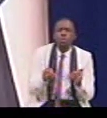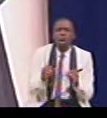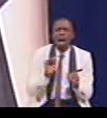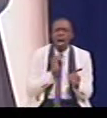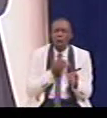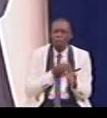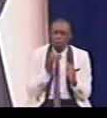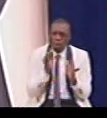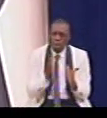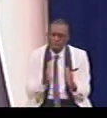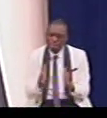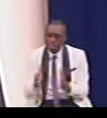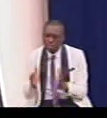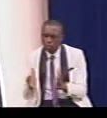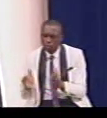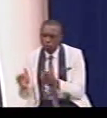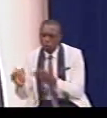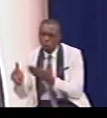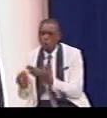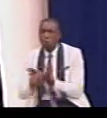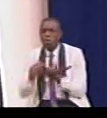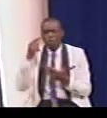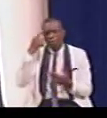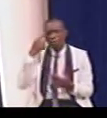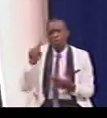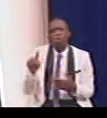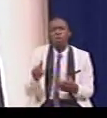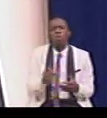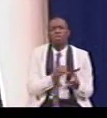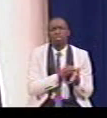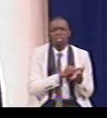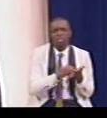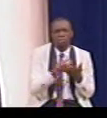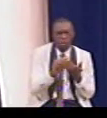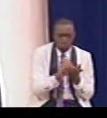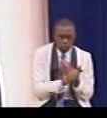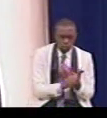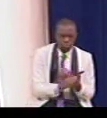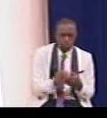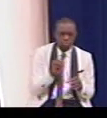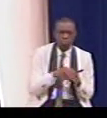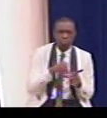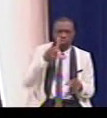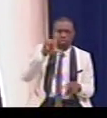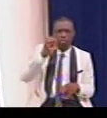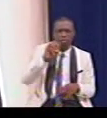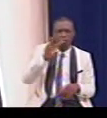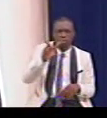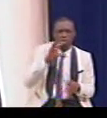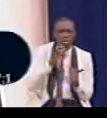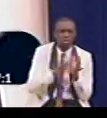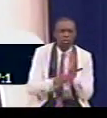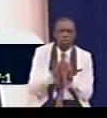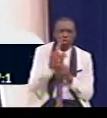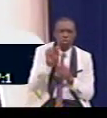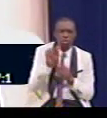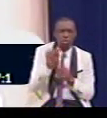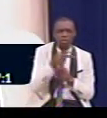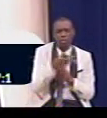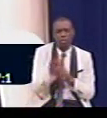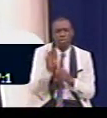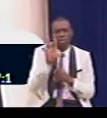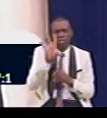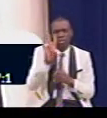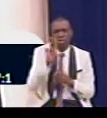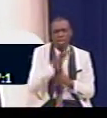we're coming to Leviticus chapter 20 Leviticus chapter 20 I'm reading from verses 7 and age Leviticus